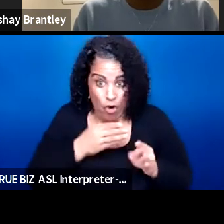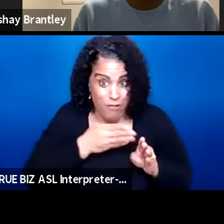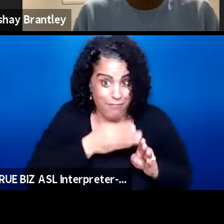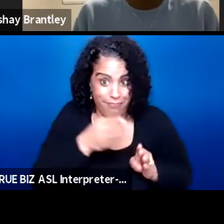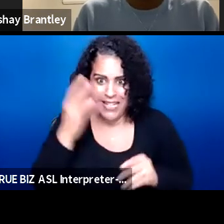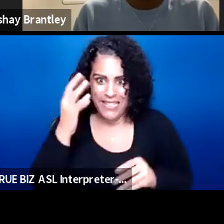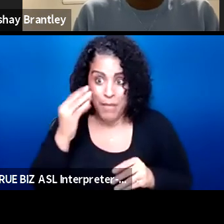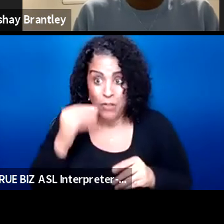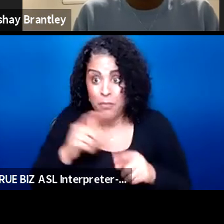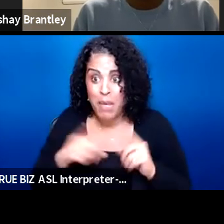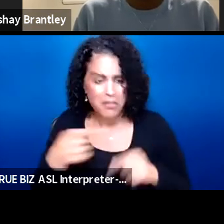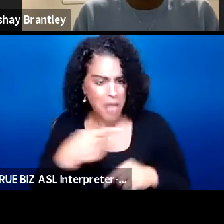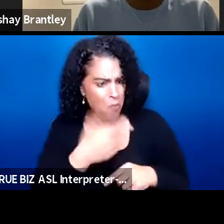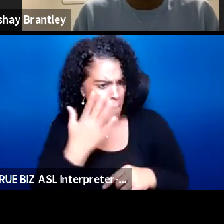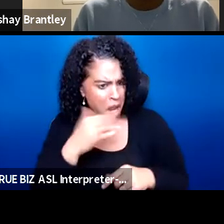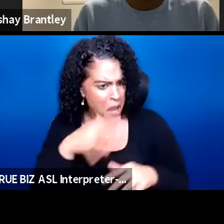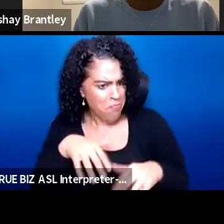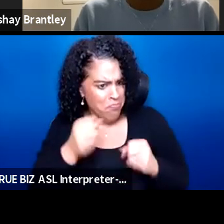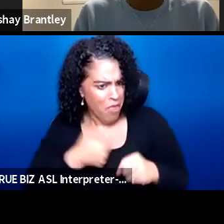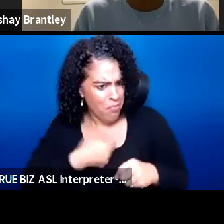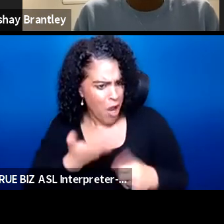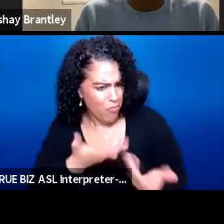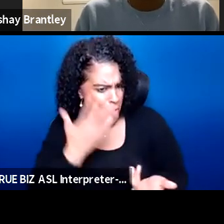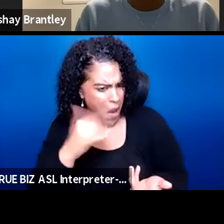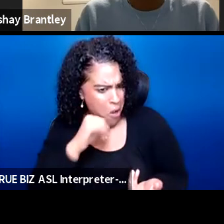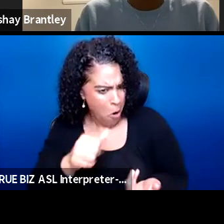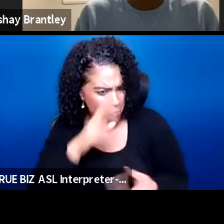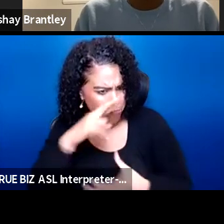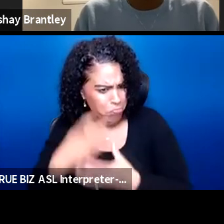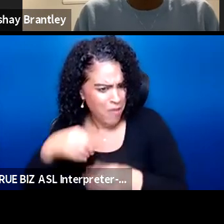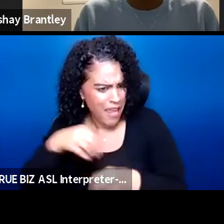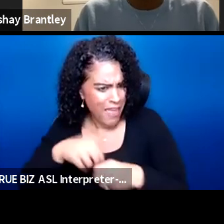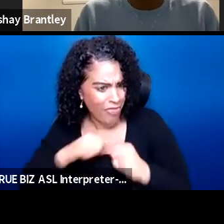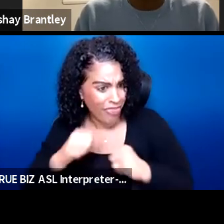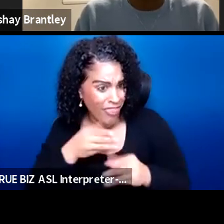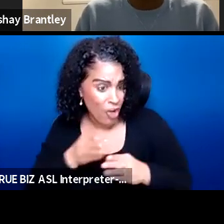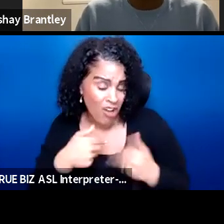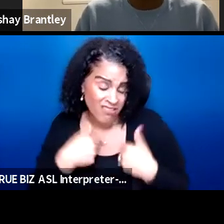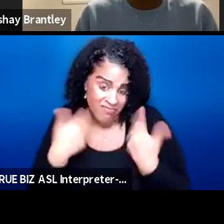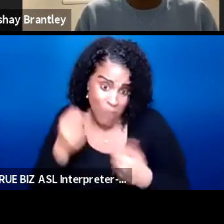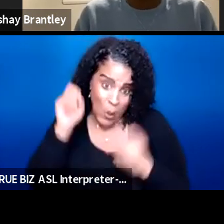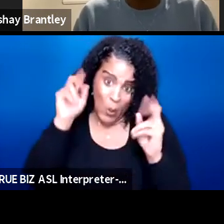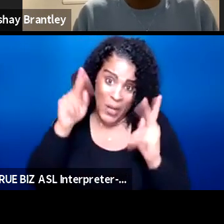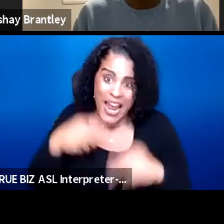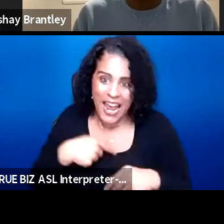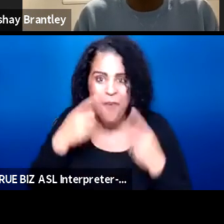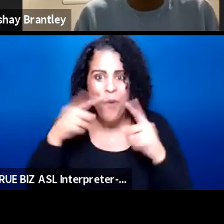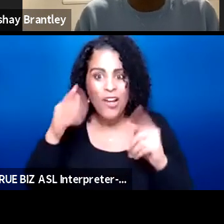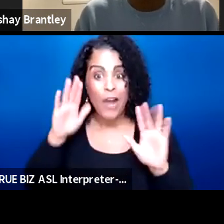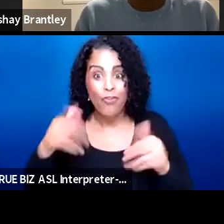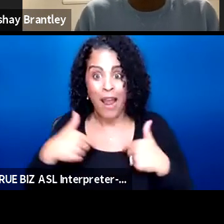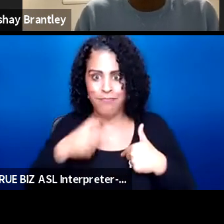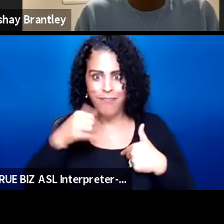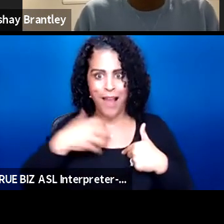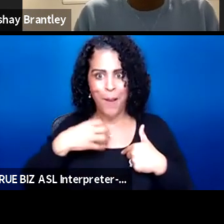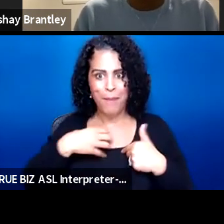you might get sick of poetry, so why don't you explore theater? And I was like, okay. And it worked out great for me, so I'm not complaining.